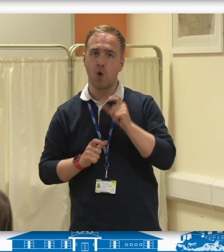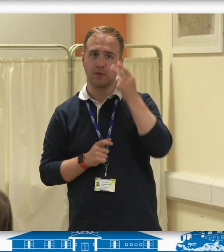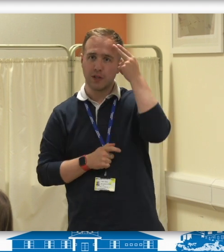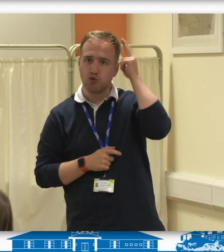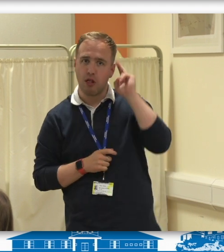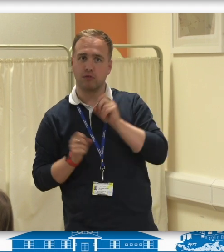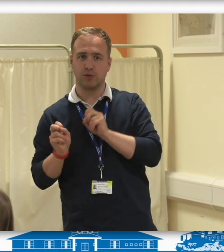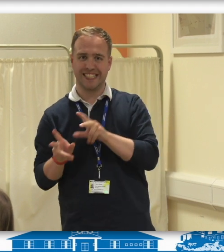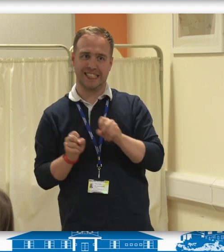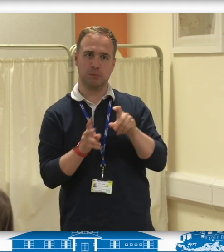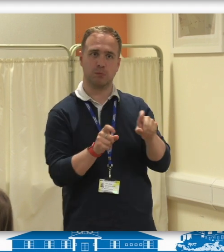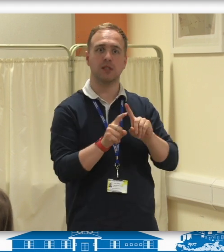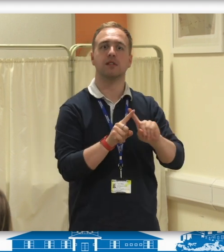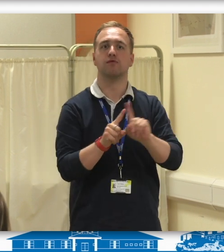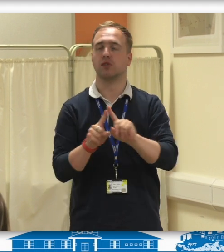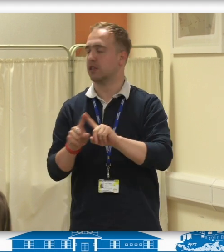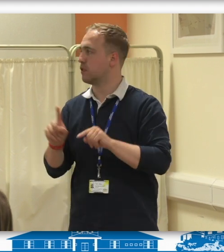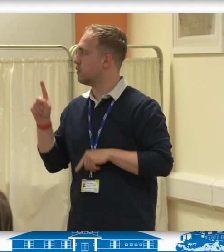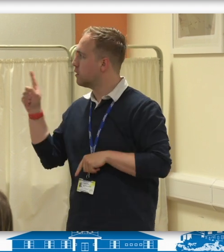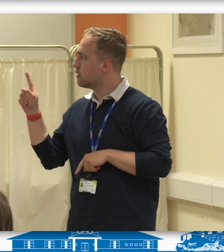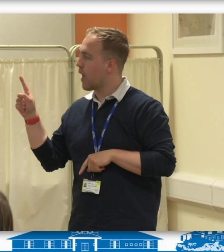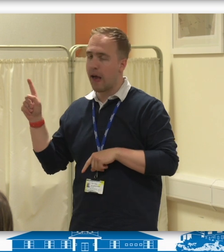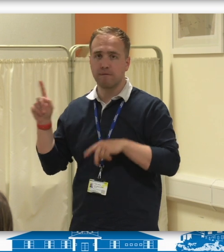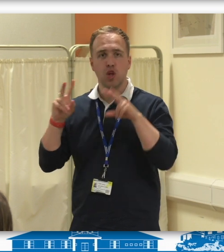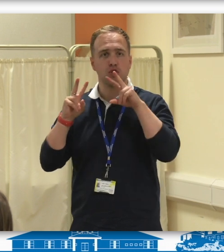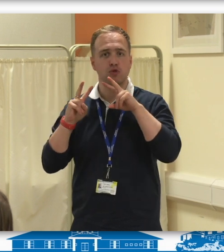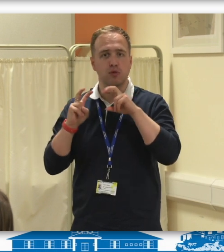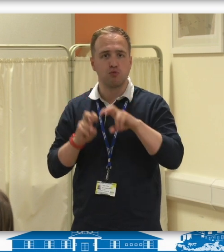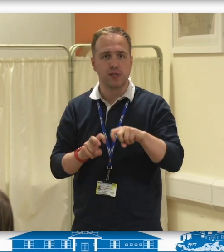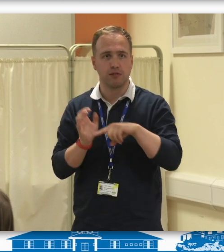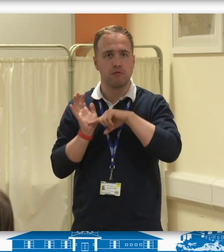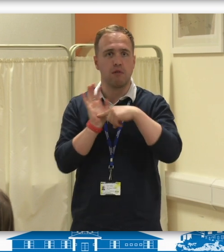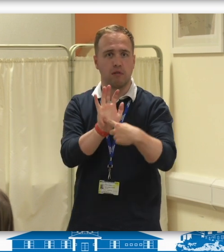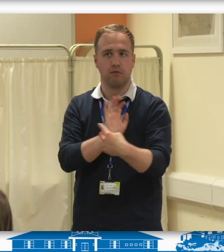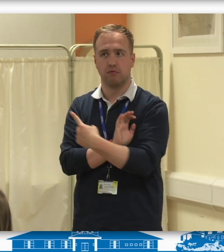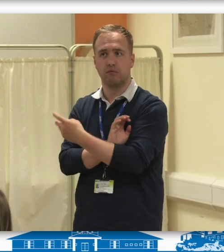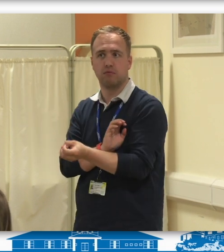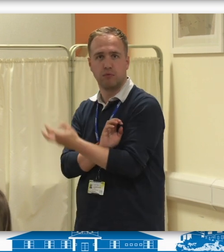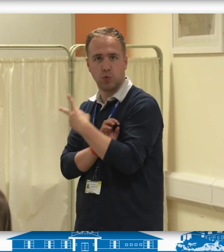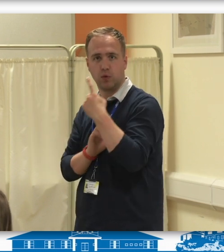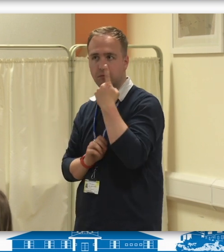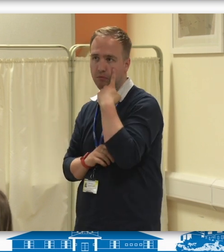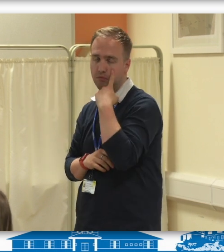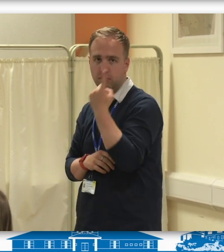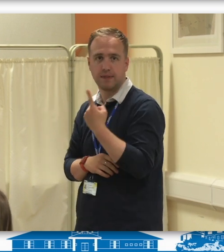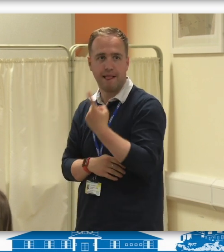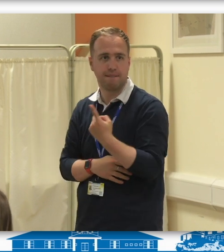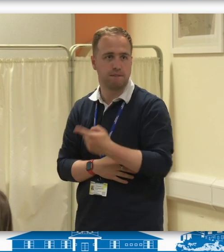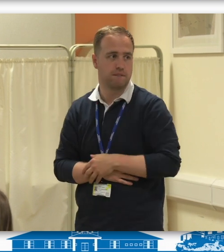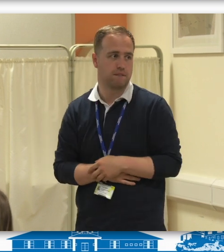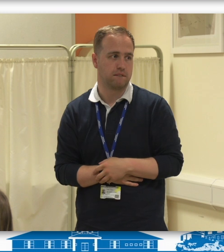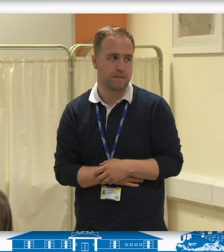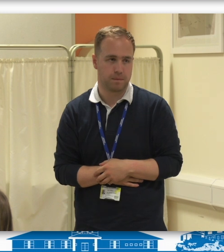systems. I've put the reference up there. We can take you back to that at the end if you wish to have a further look at that.